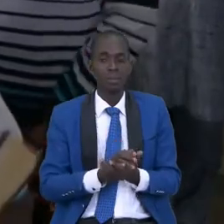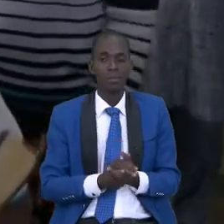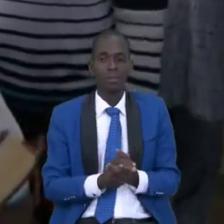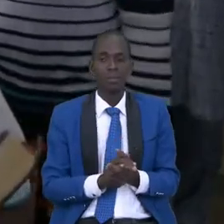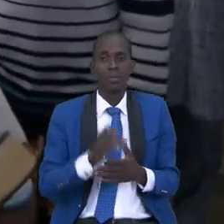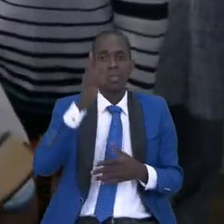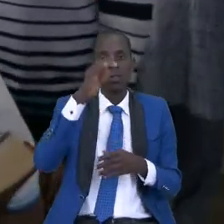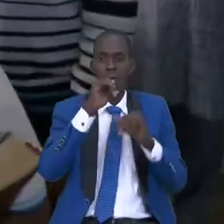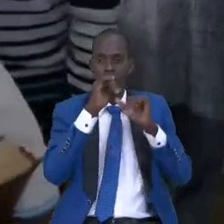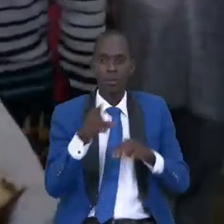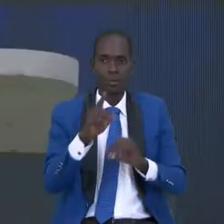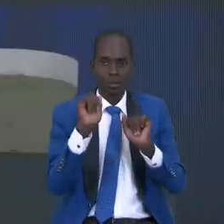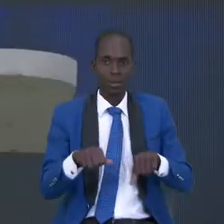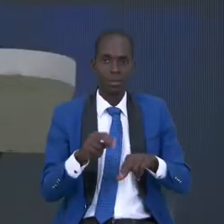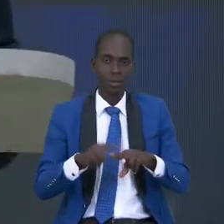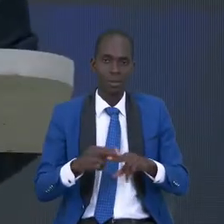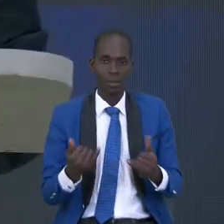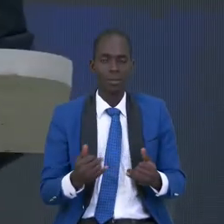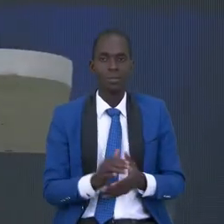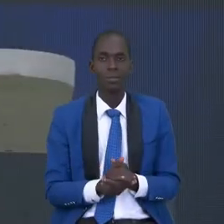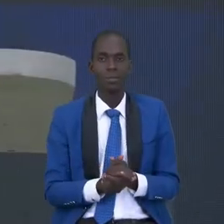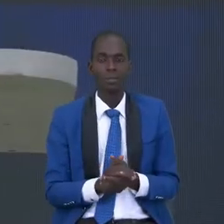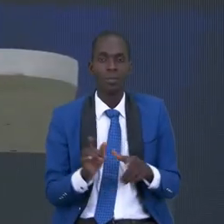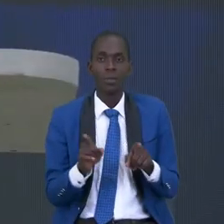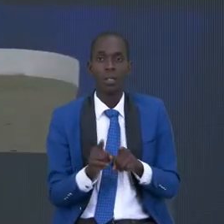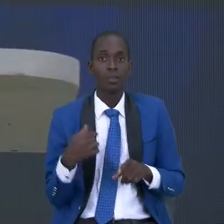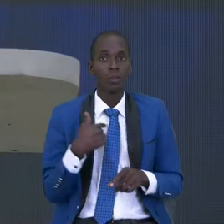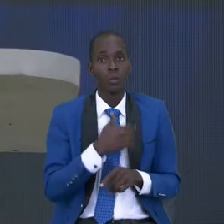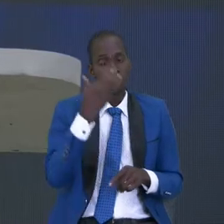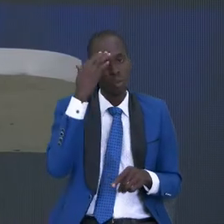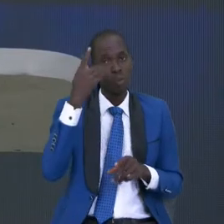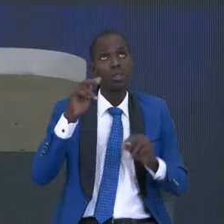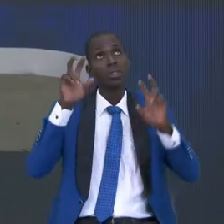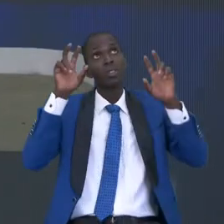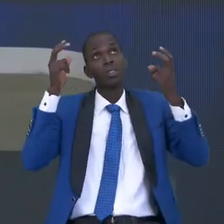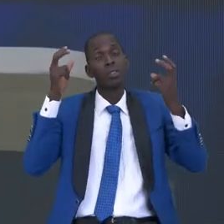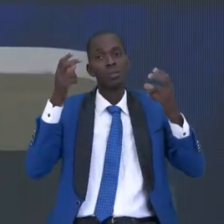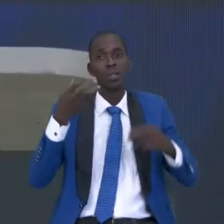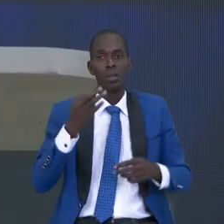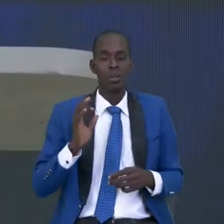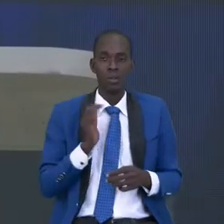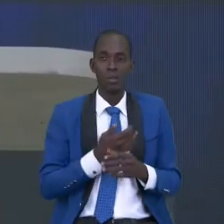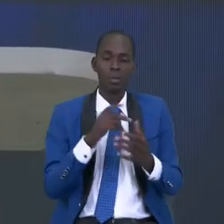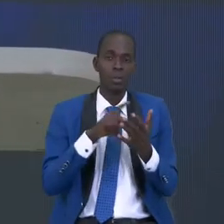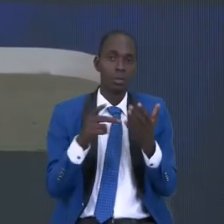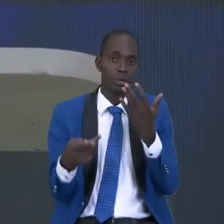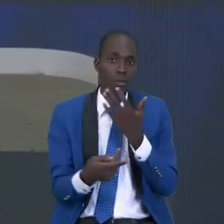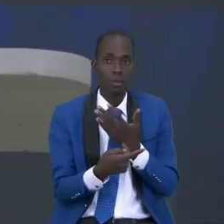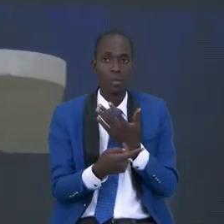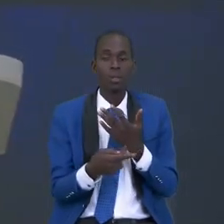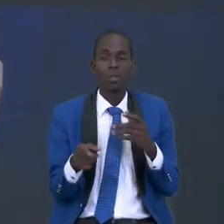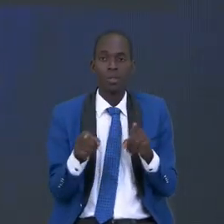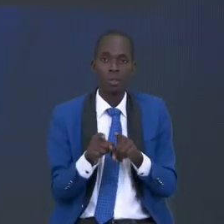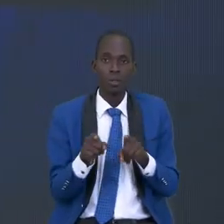God bless you. You can sit down. As you know, the theme of our crusade, as well as